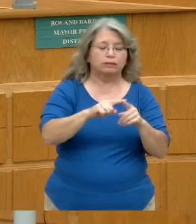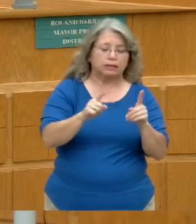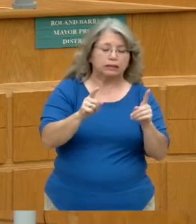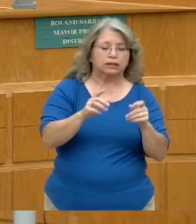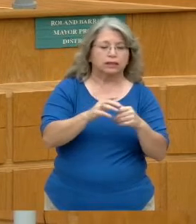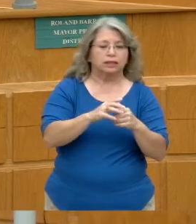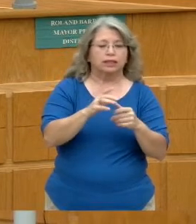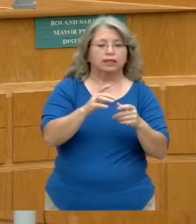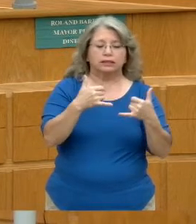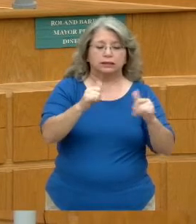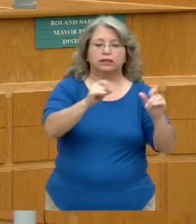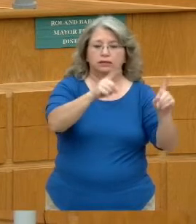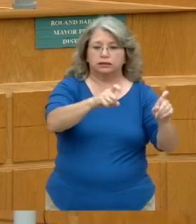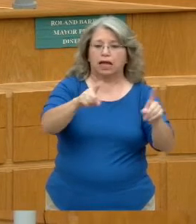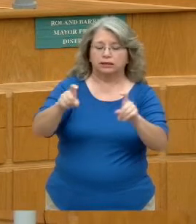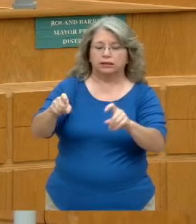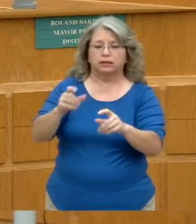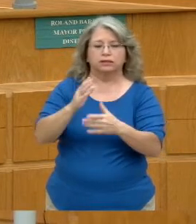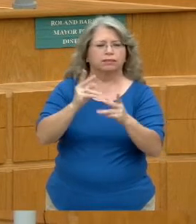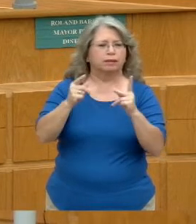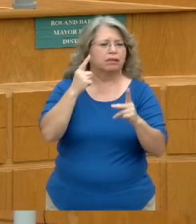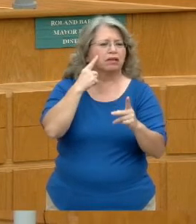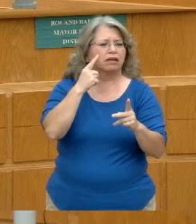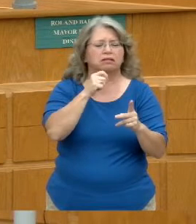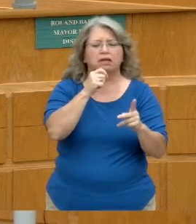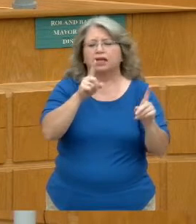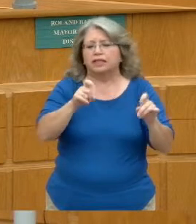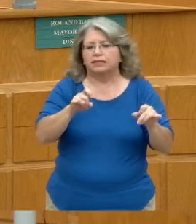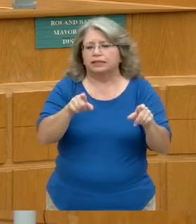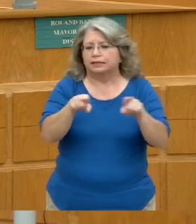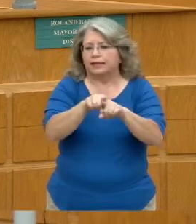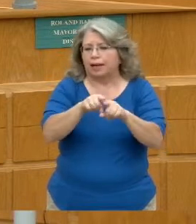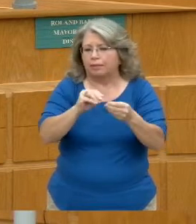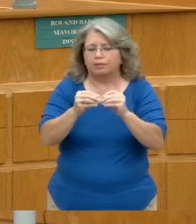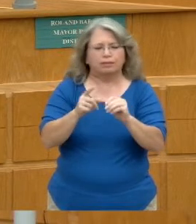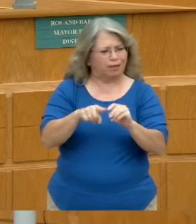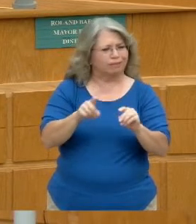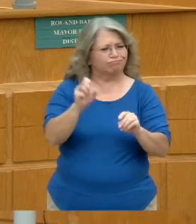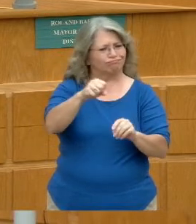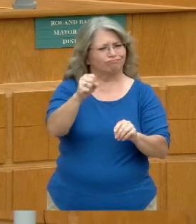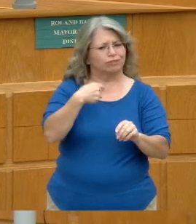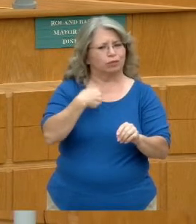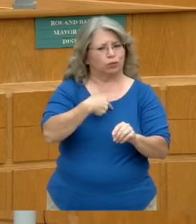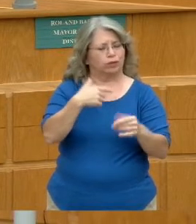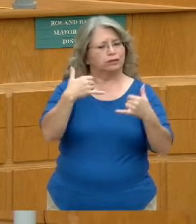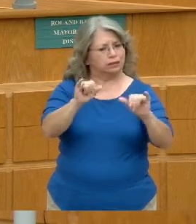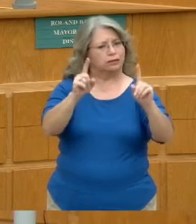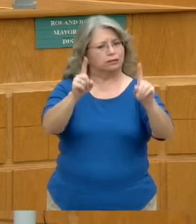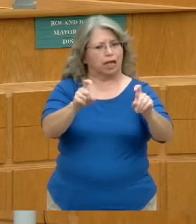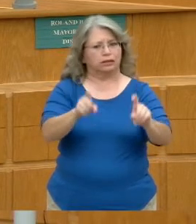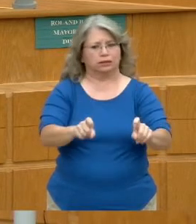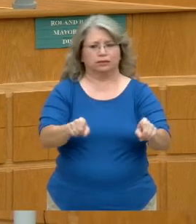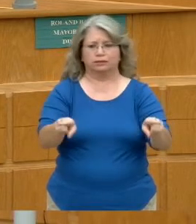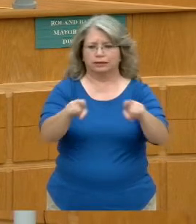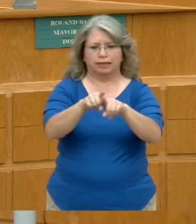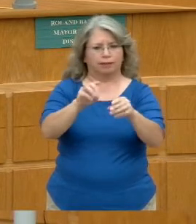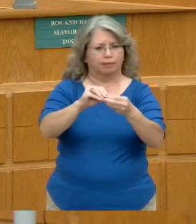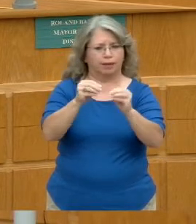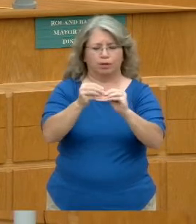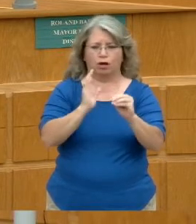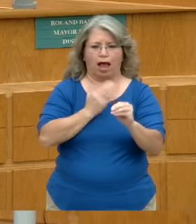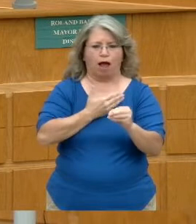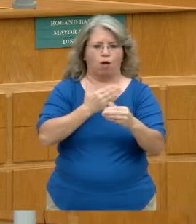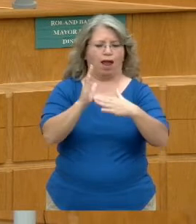well, you're just not testing as much this week, but in fact, we are. In fact, our 7-day running average is higher than it has